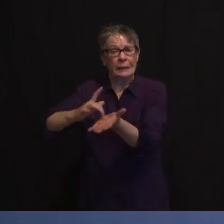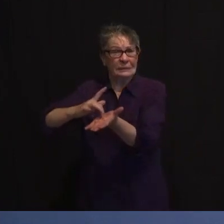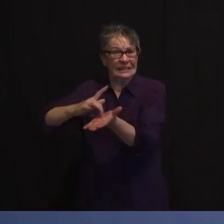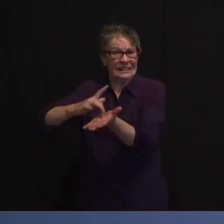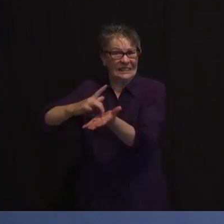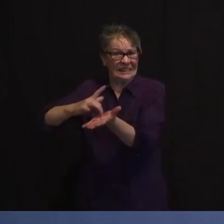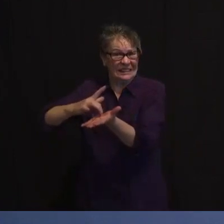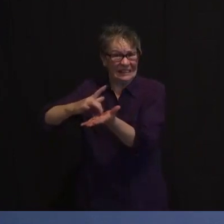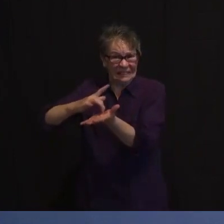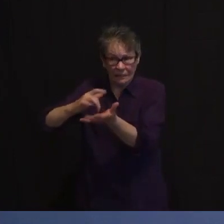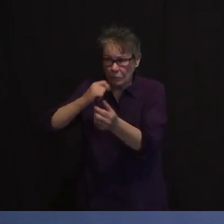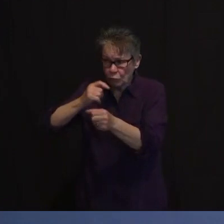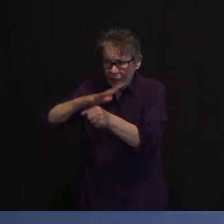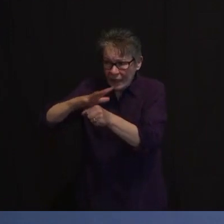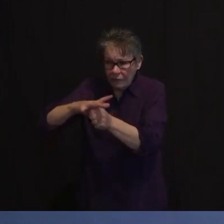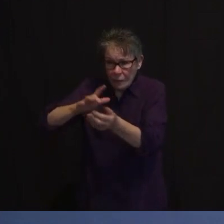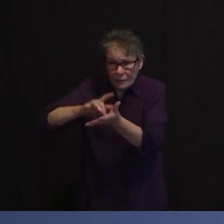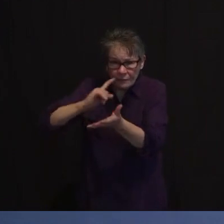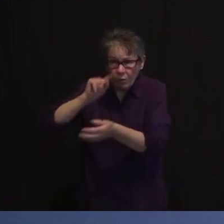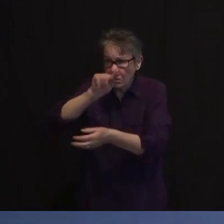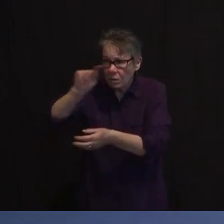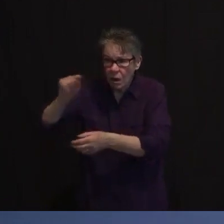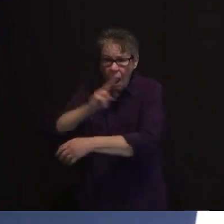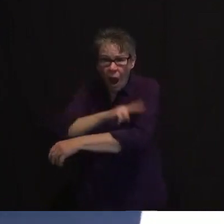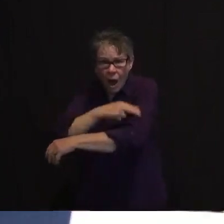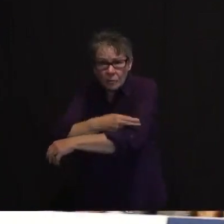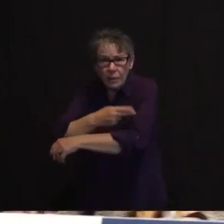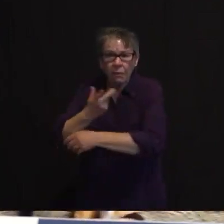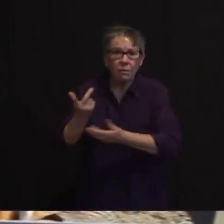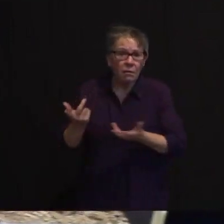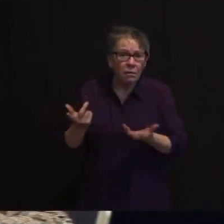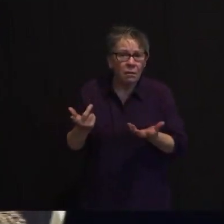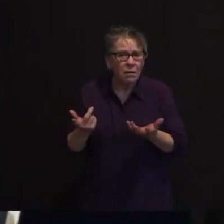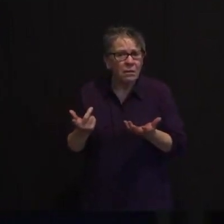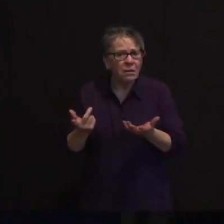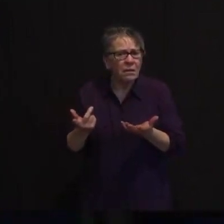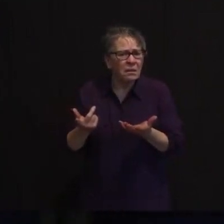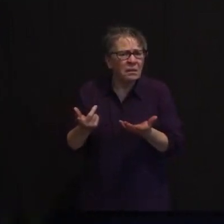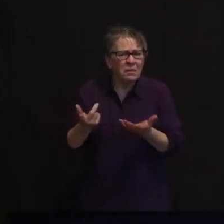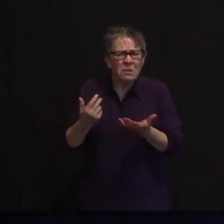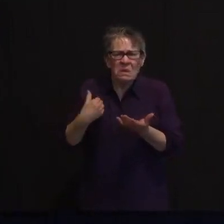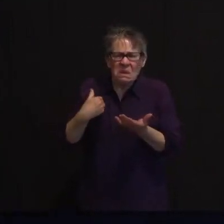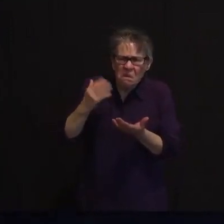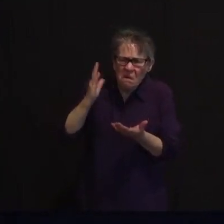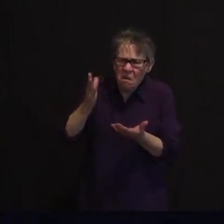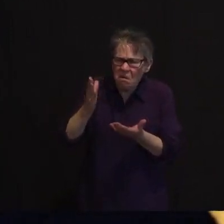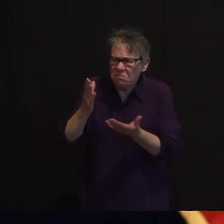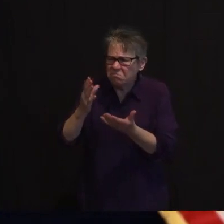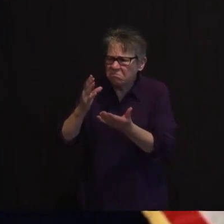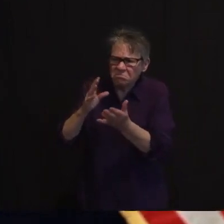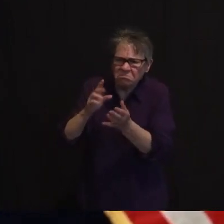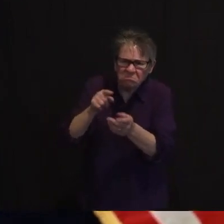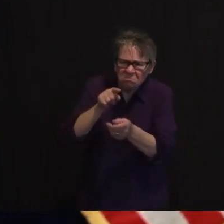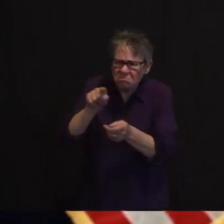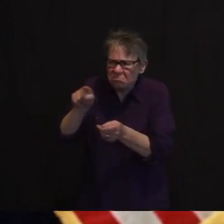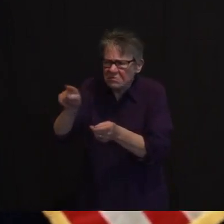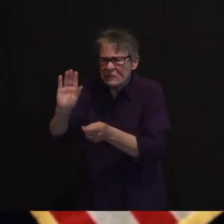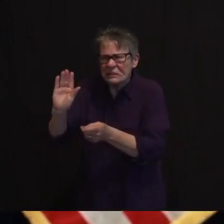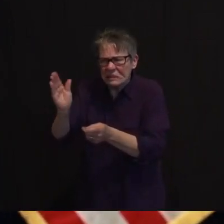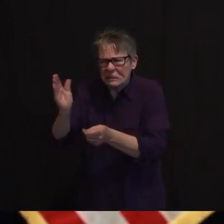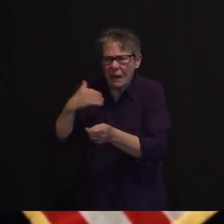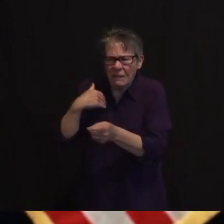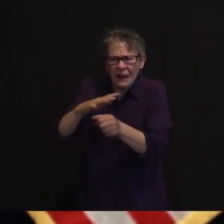can come back on that, the extent to which we have specifics. We're going to go to Dave here, and also whether or not there was a federal element to